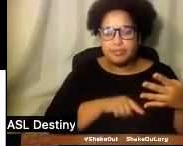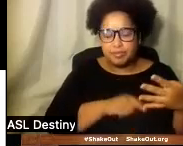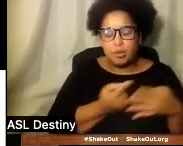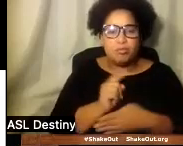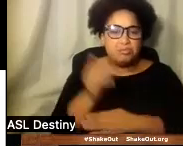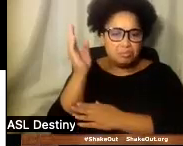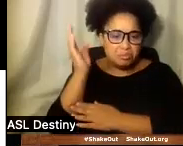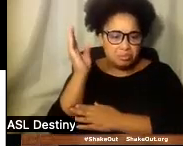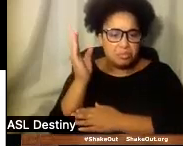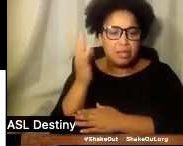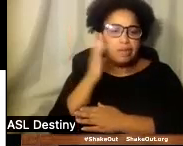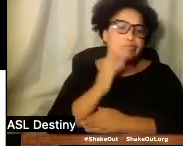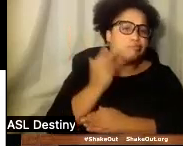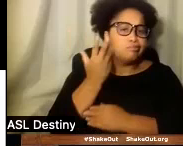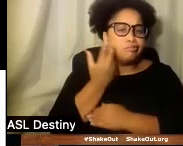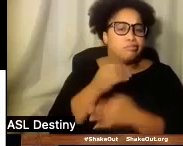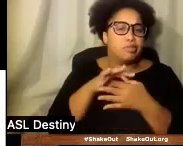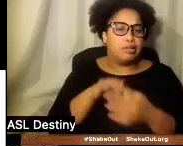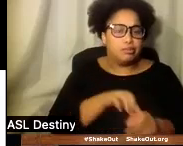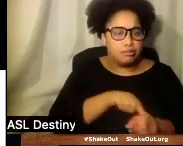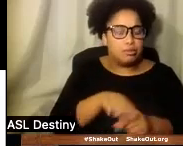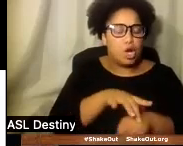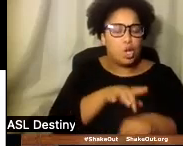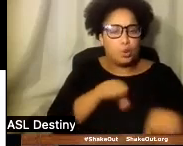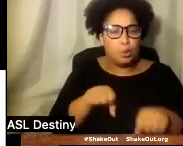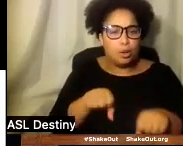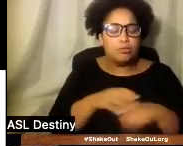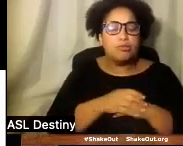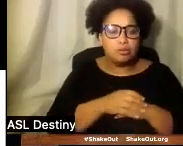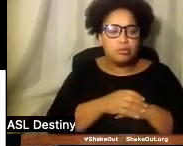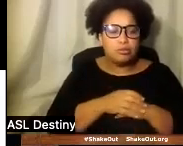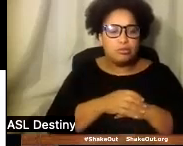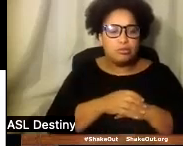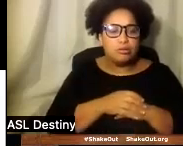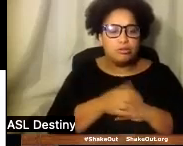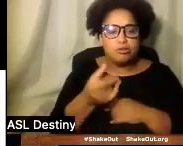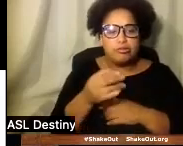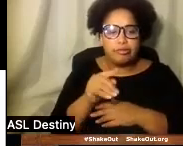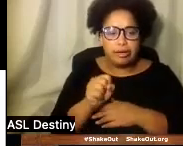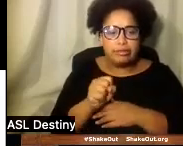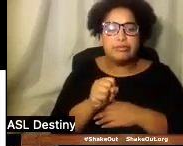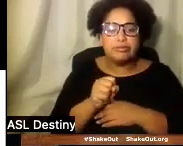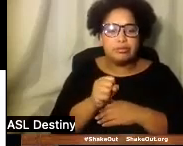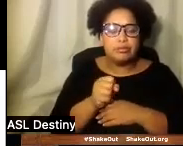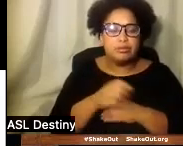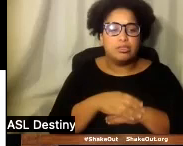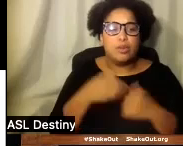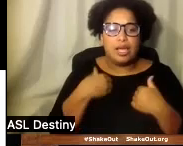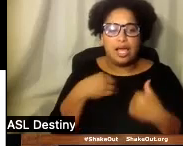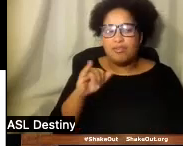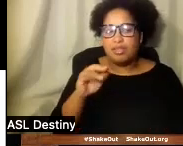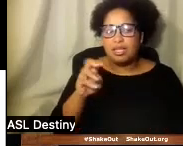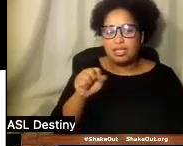had a lot of experience with this area. And so Inez Pierce, Chief Executive for Pierce